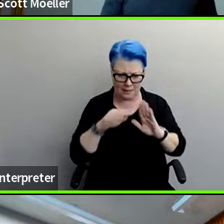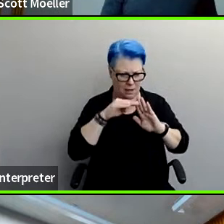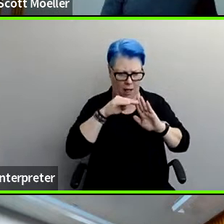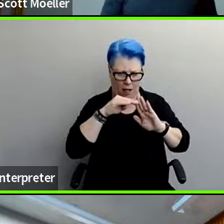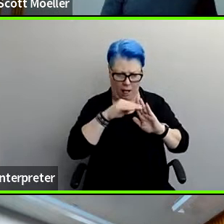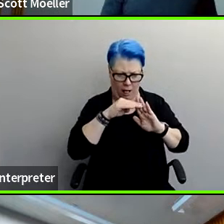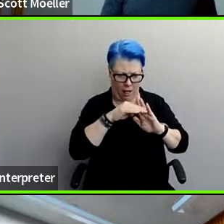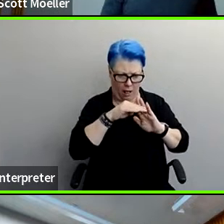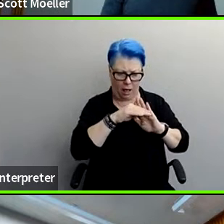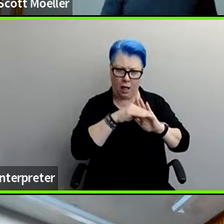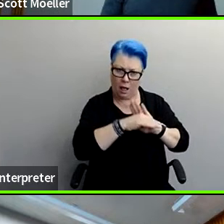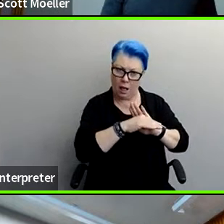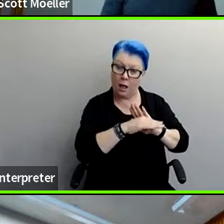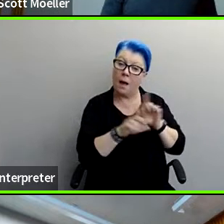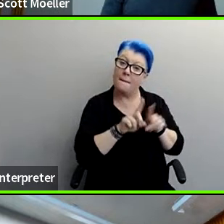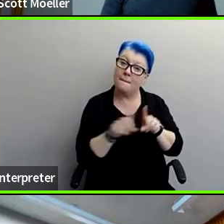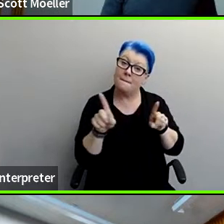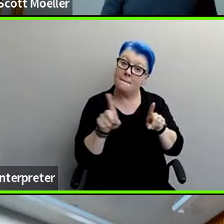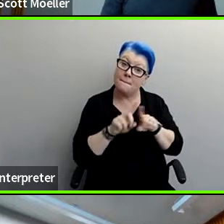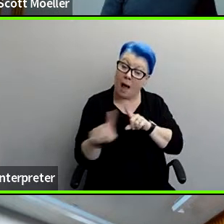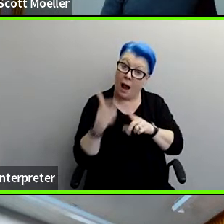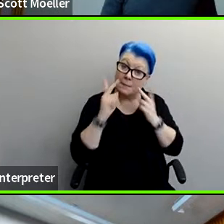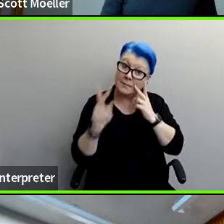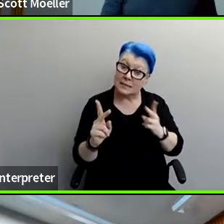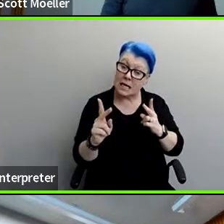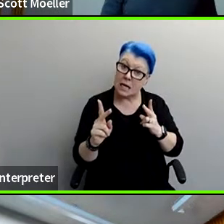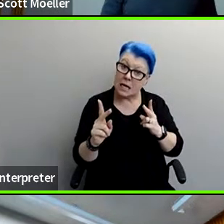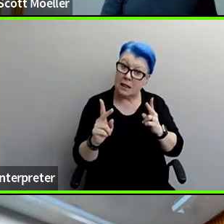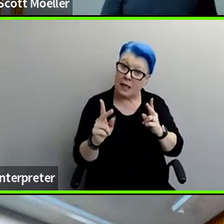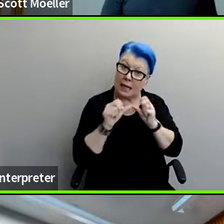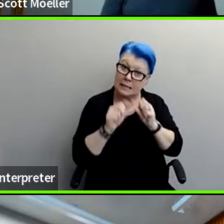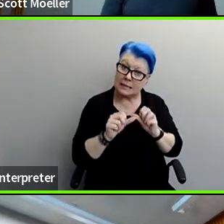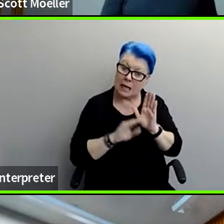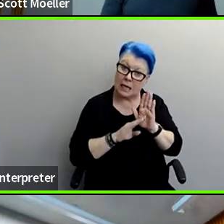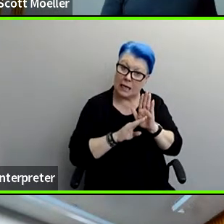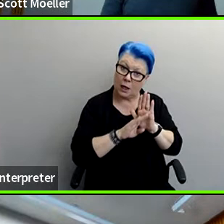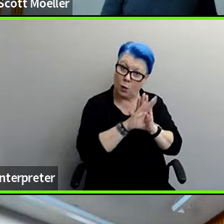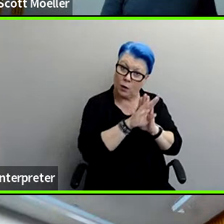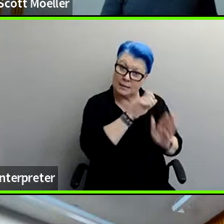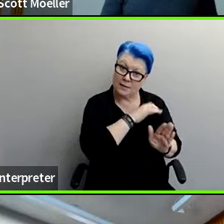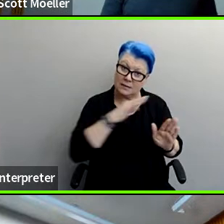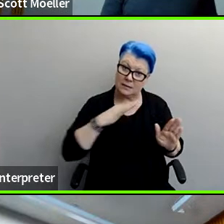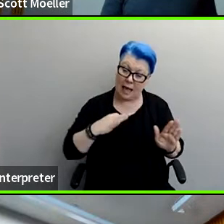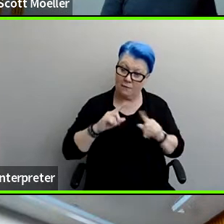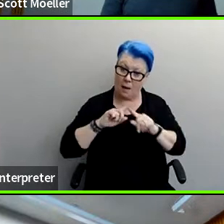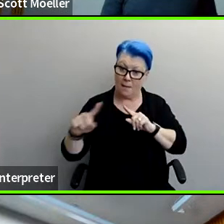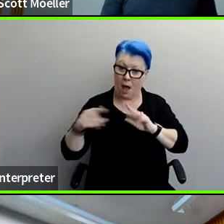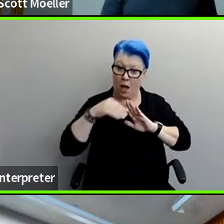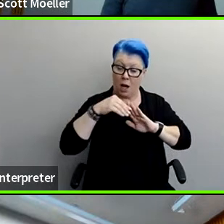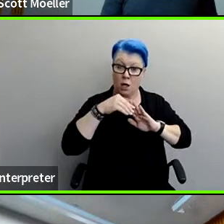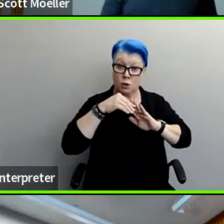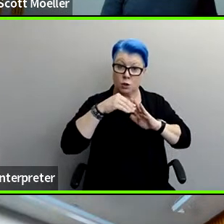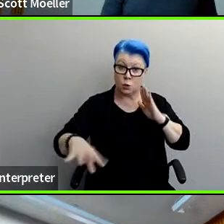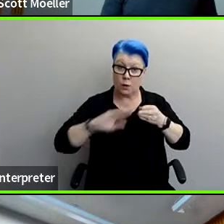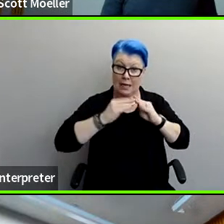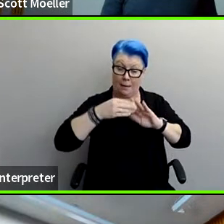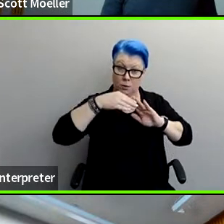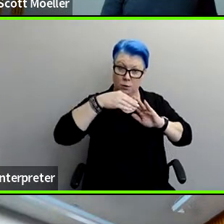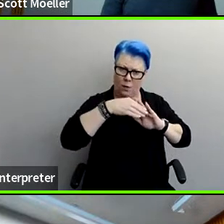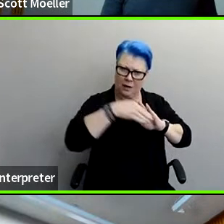I also have seen a steady increase in staff. I've got my students going down and my staff numbers going up.